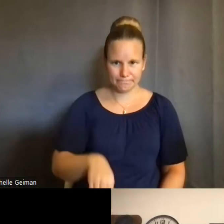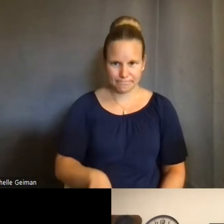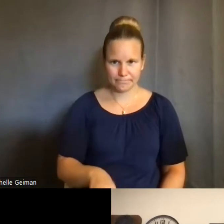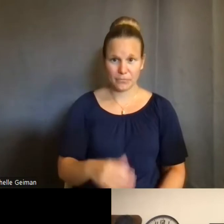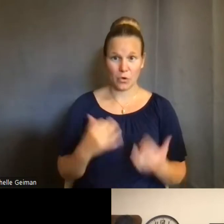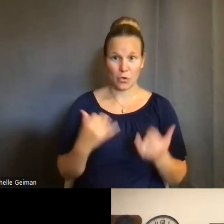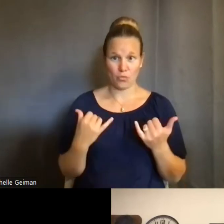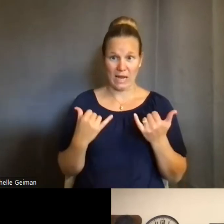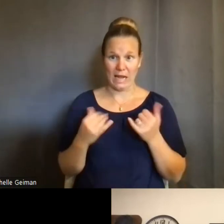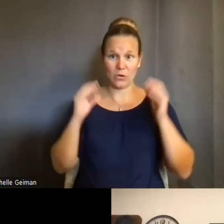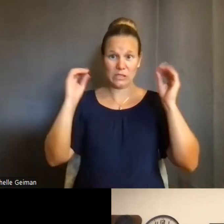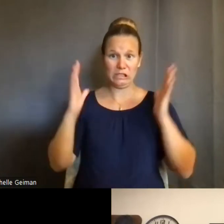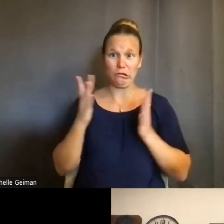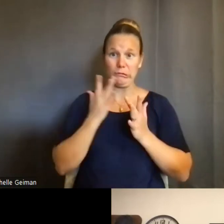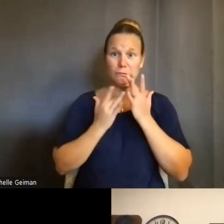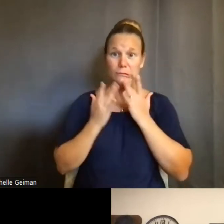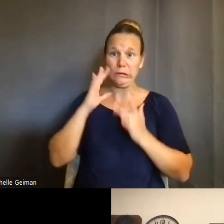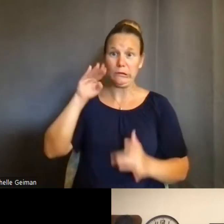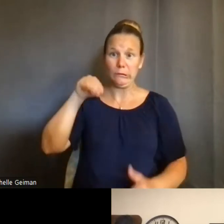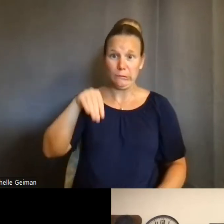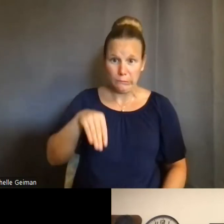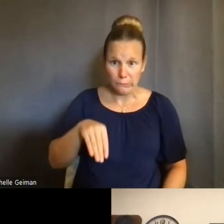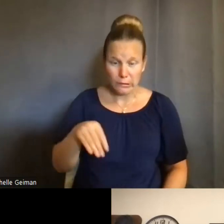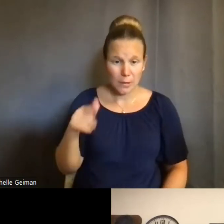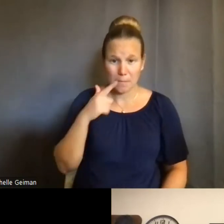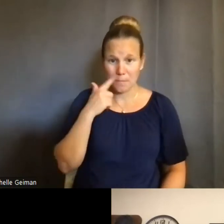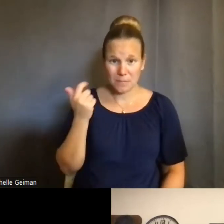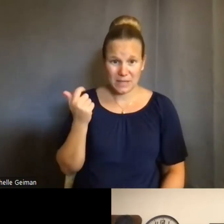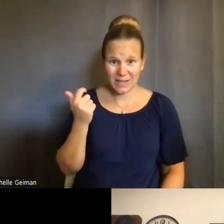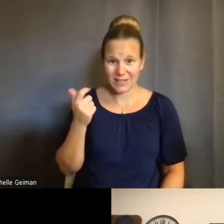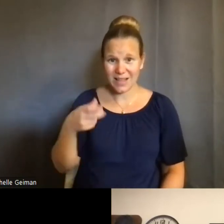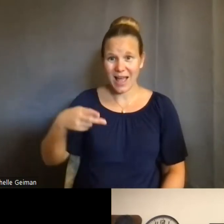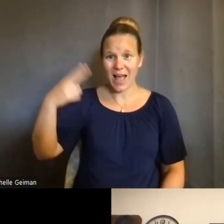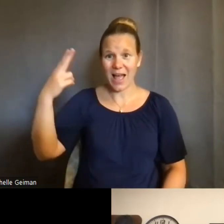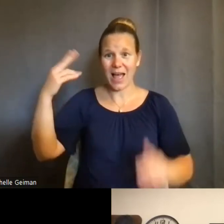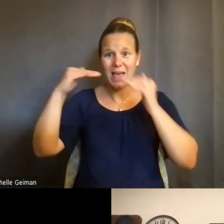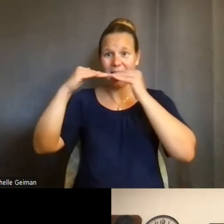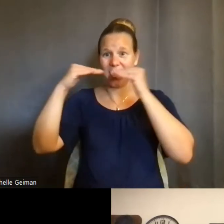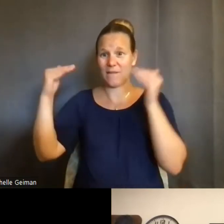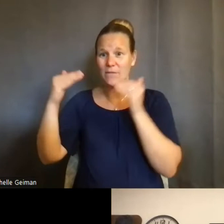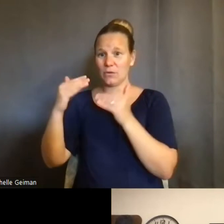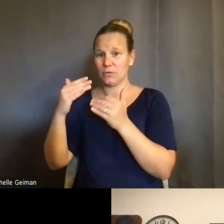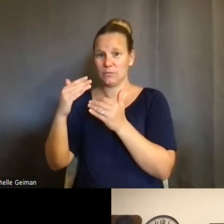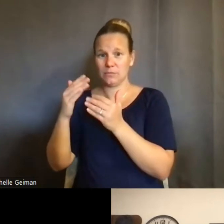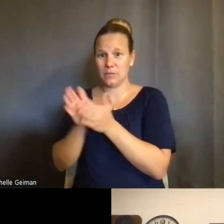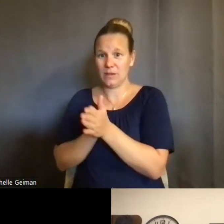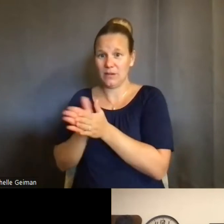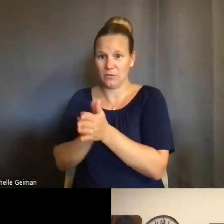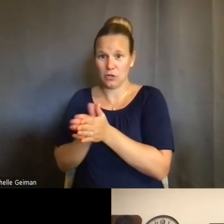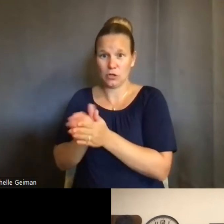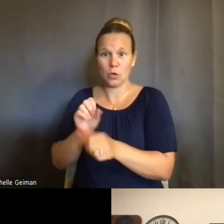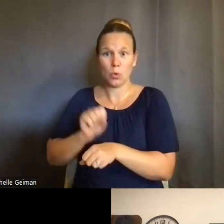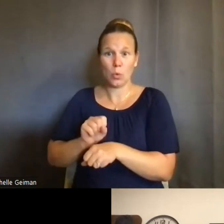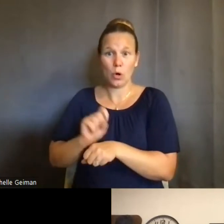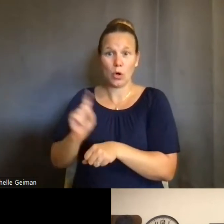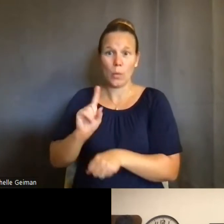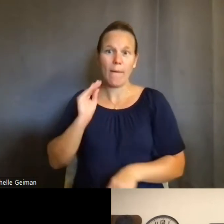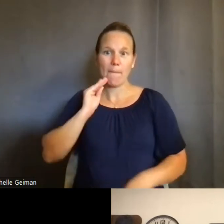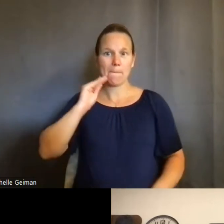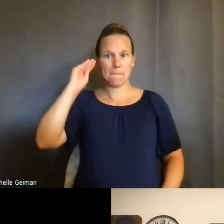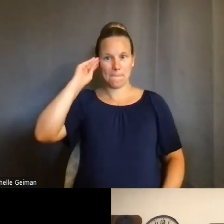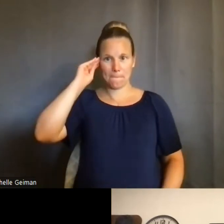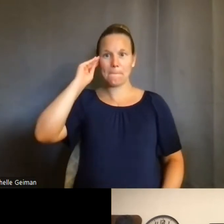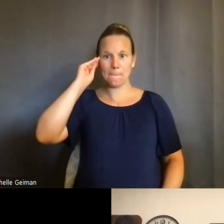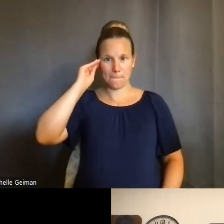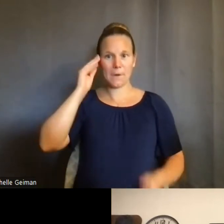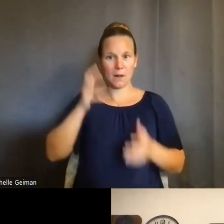shortage because there's just a high level of influence to work at your home, right? A lot of businesses will